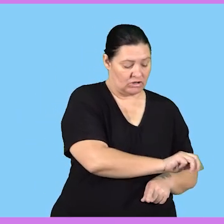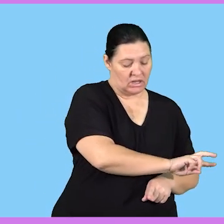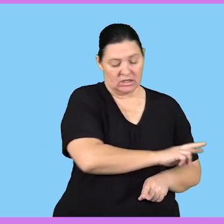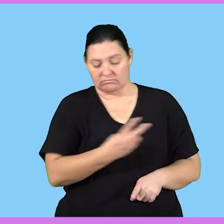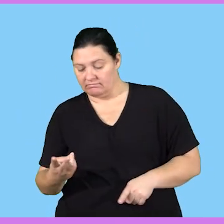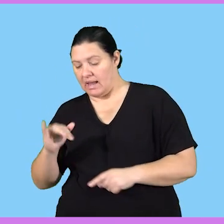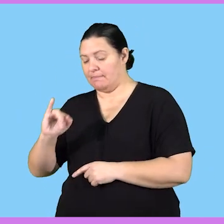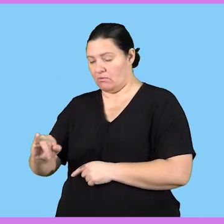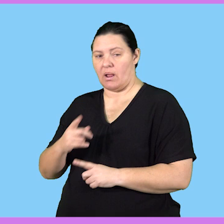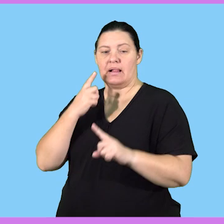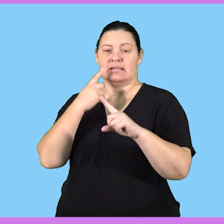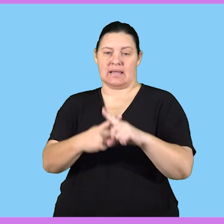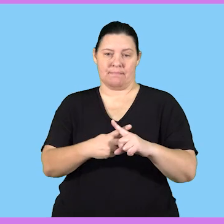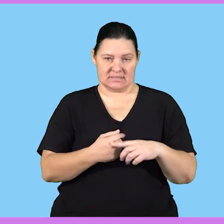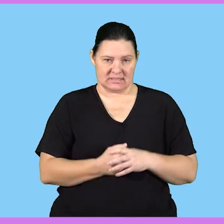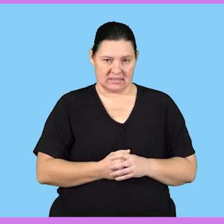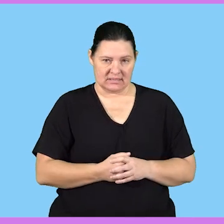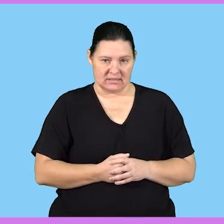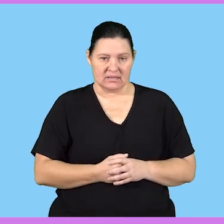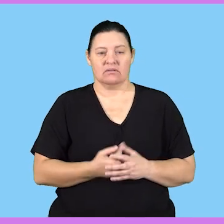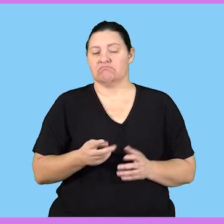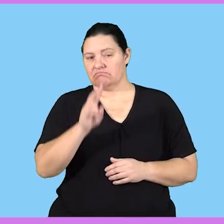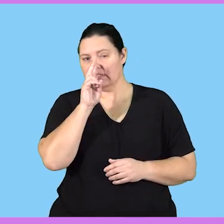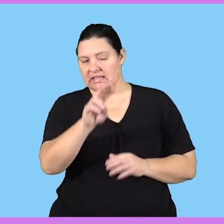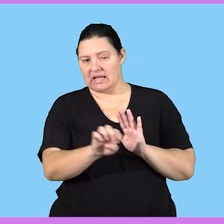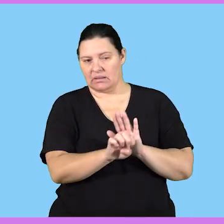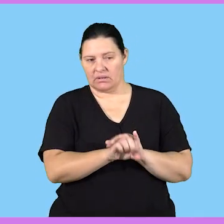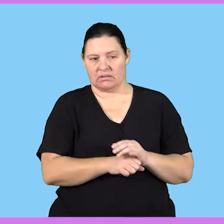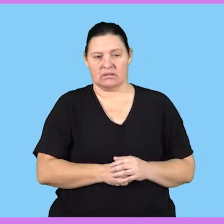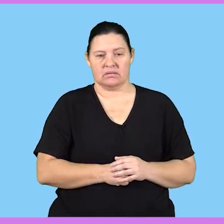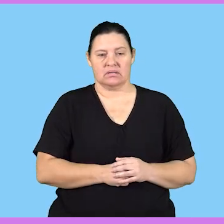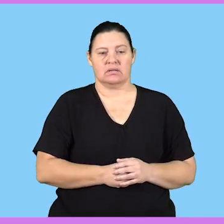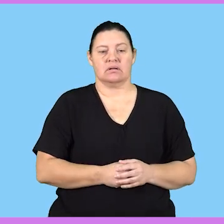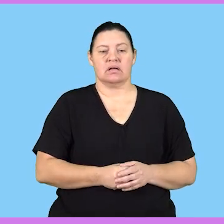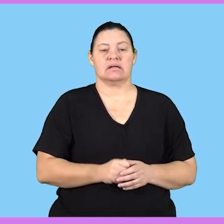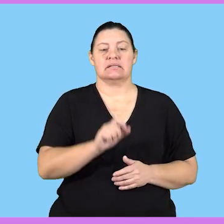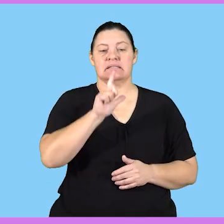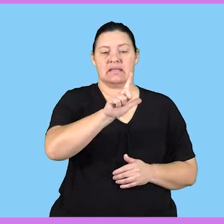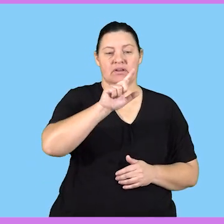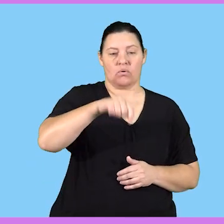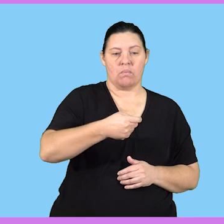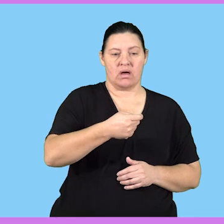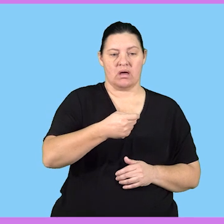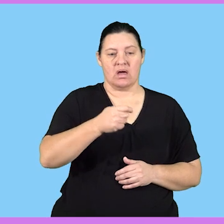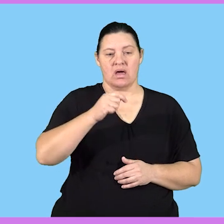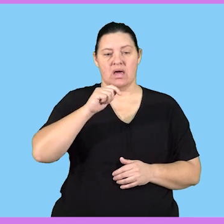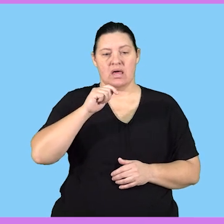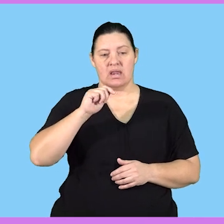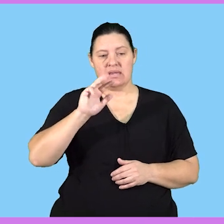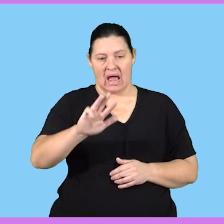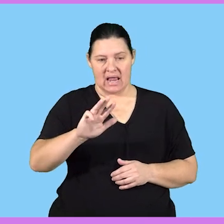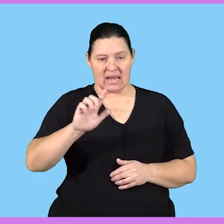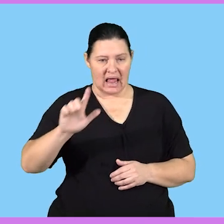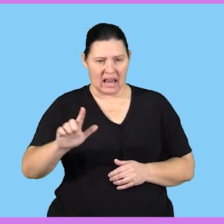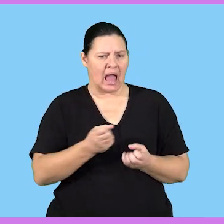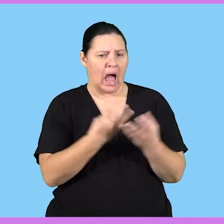now from metric to imperial, we will multiply by the rate. Let's look at an example. I'm saying here, how